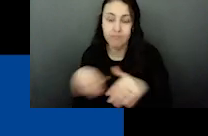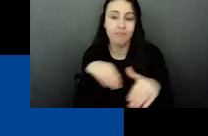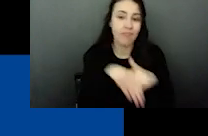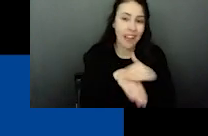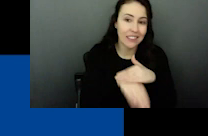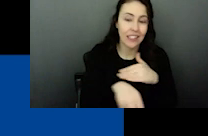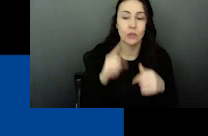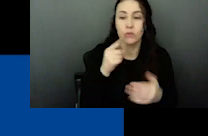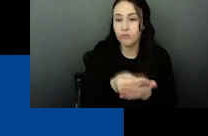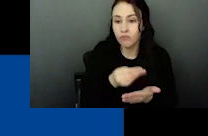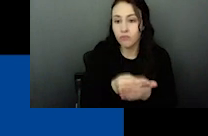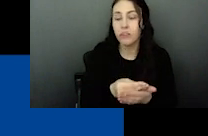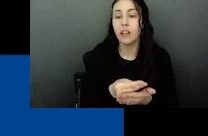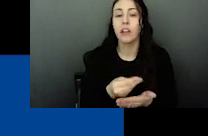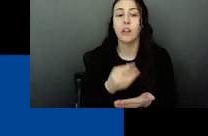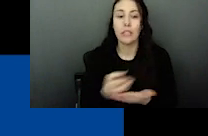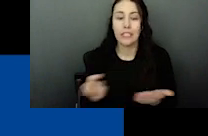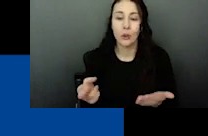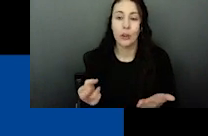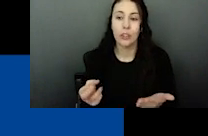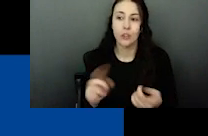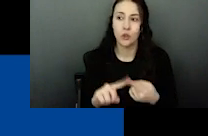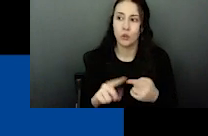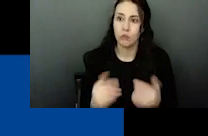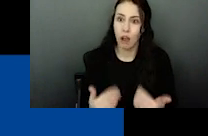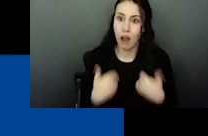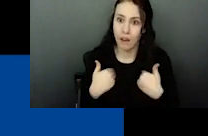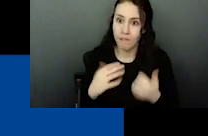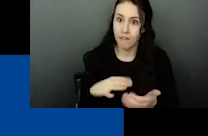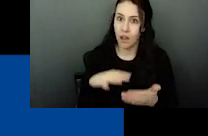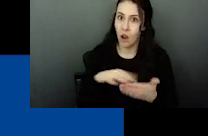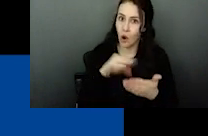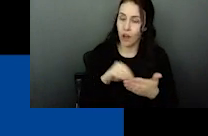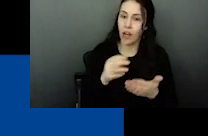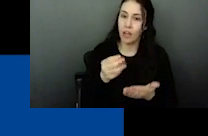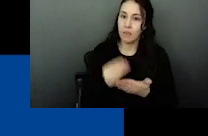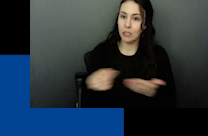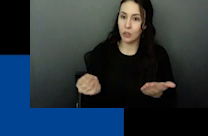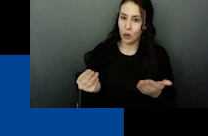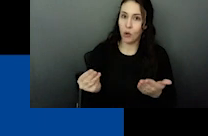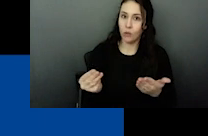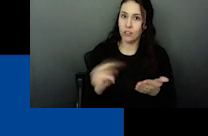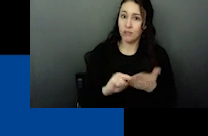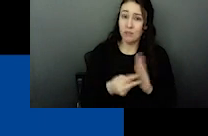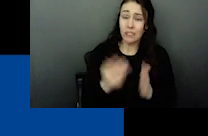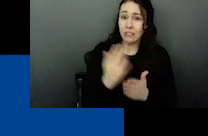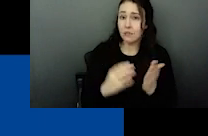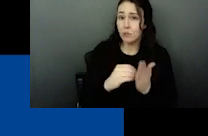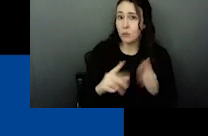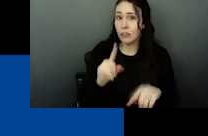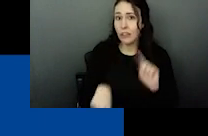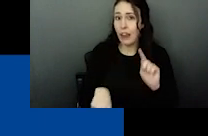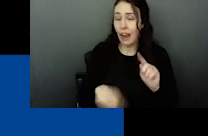to have learning materials, and that could set up a situation where students can't take courses or can't complete